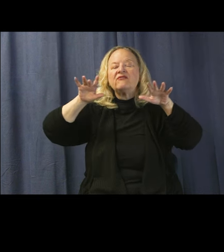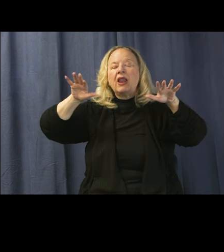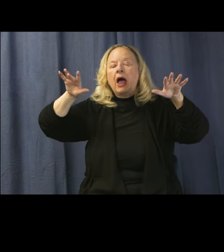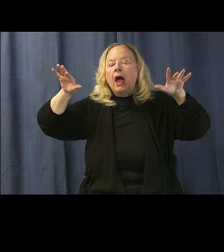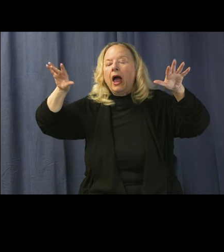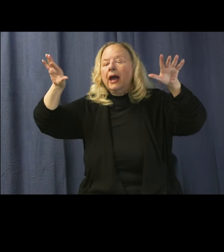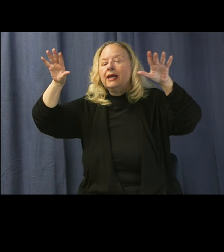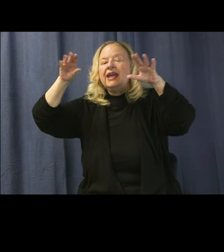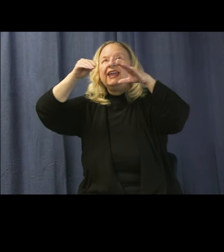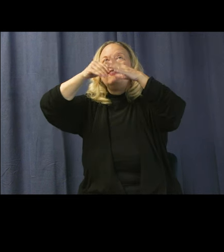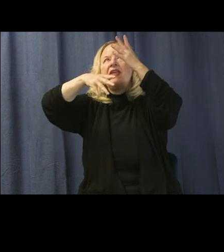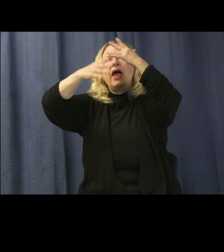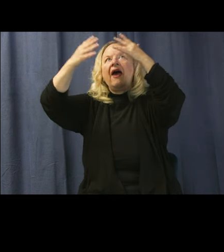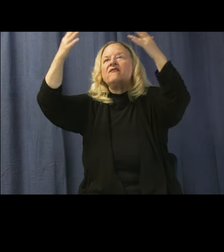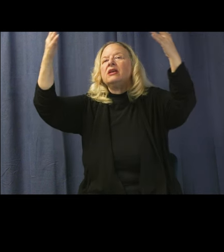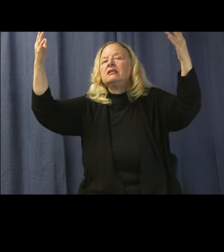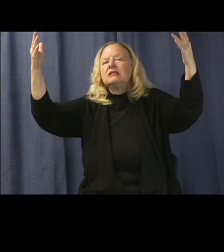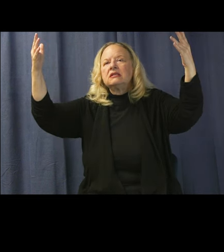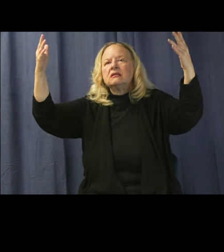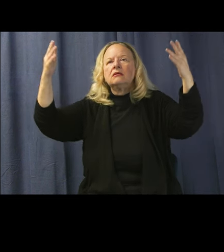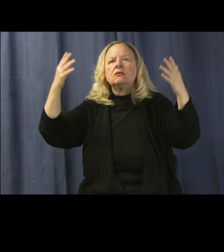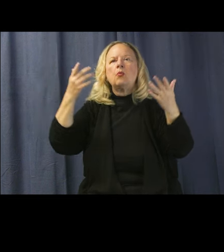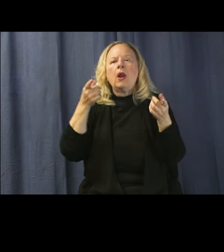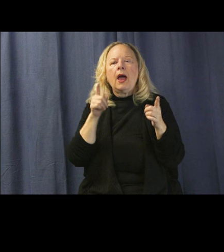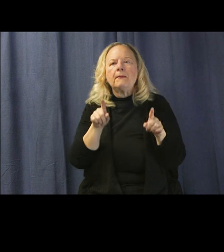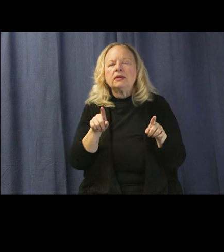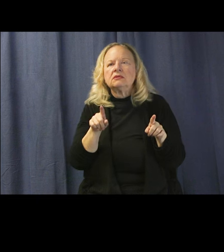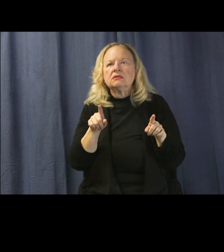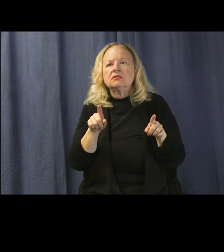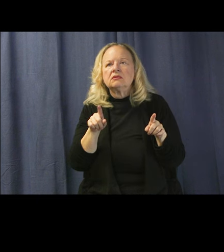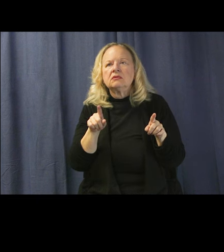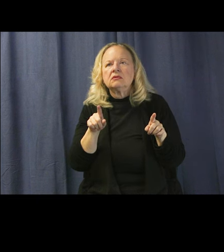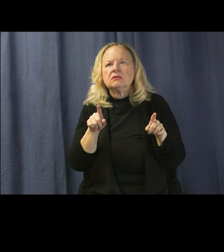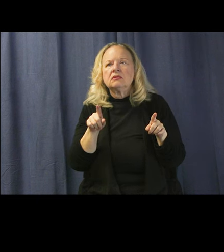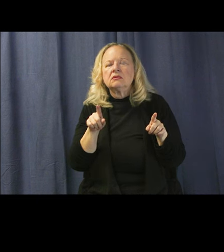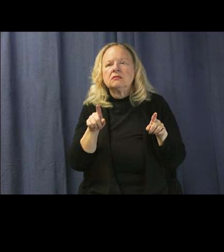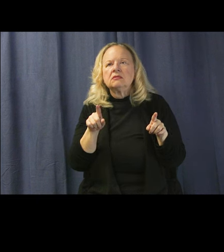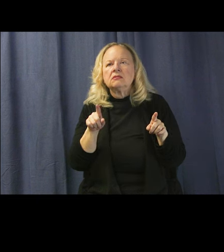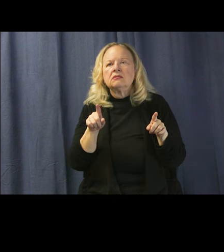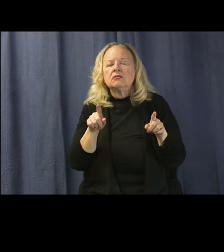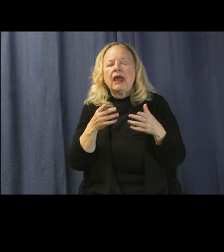in the heavens. And watch what happens. Okay.